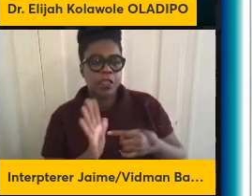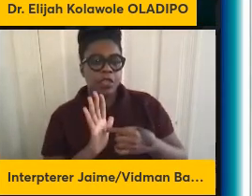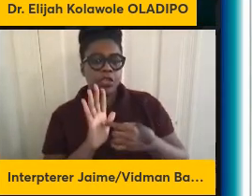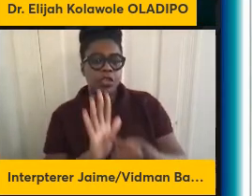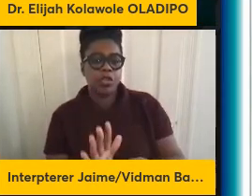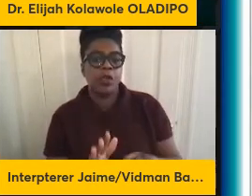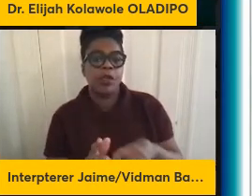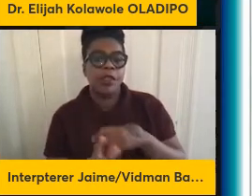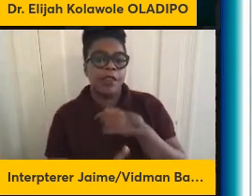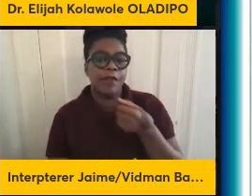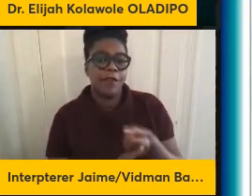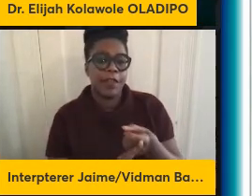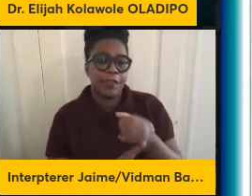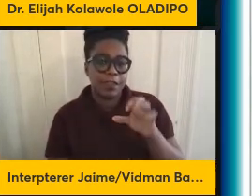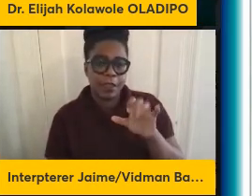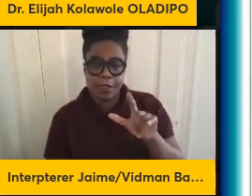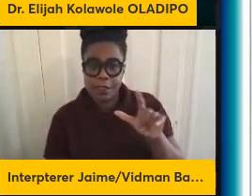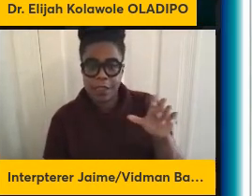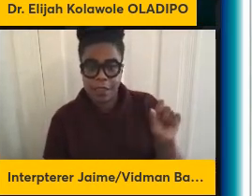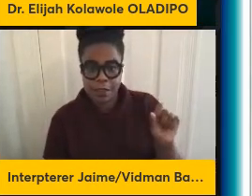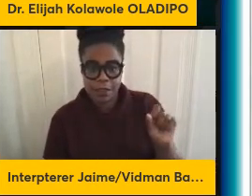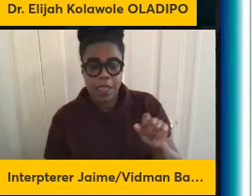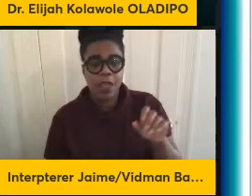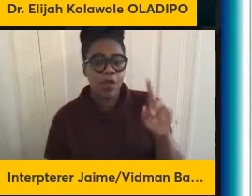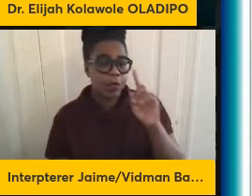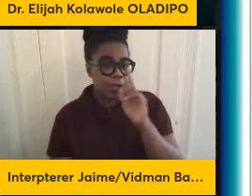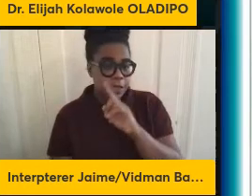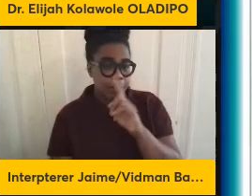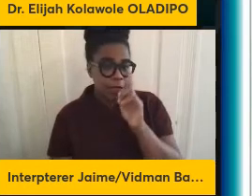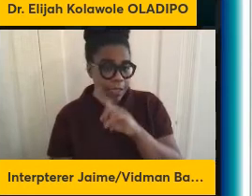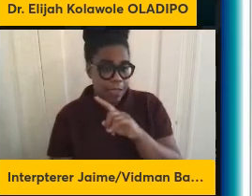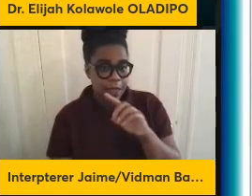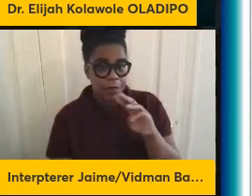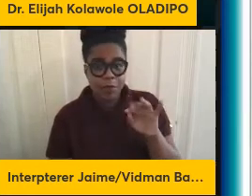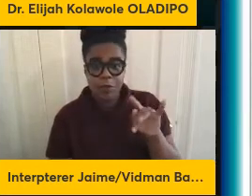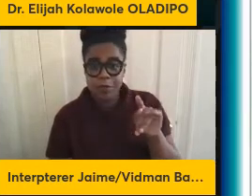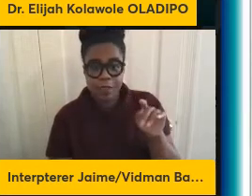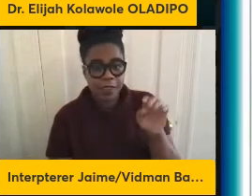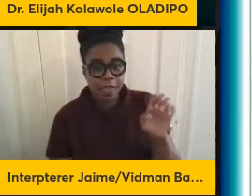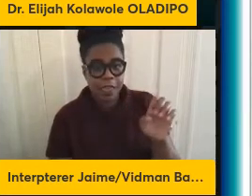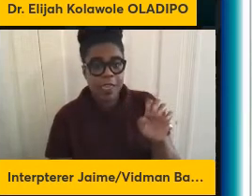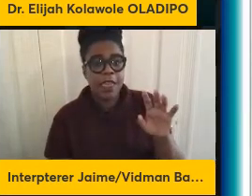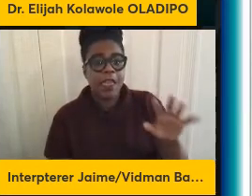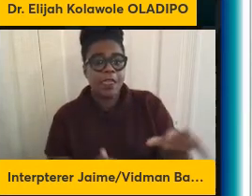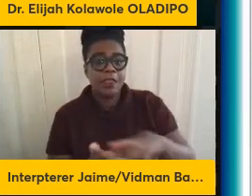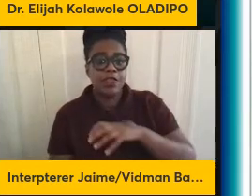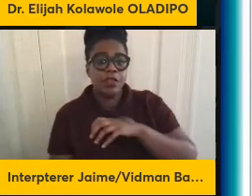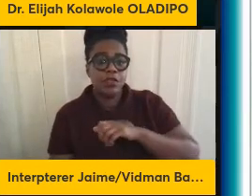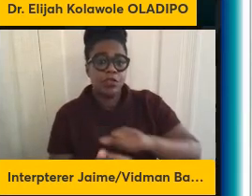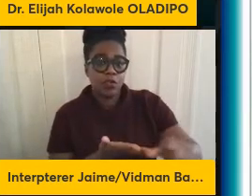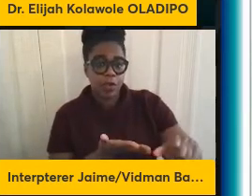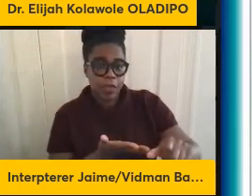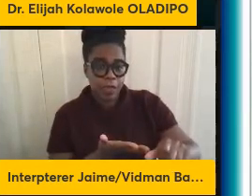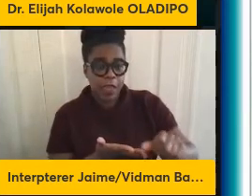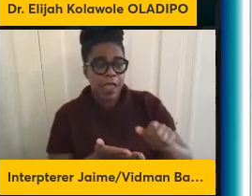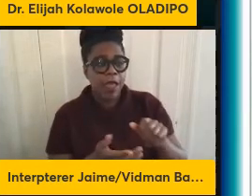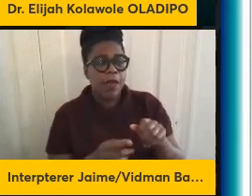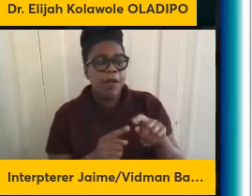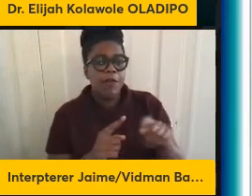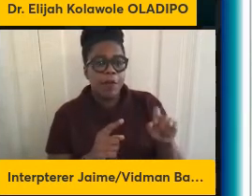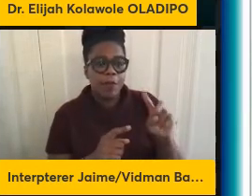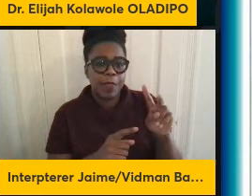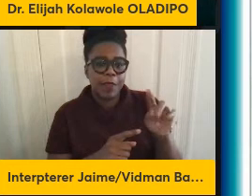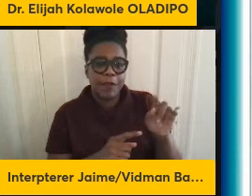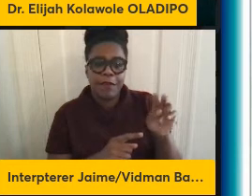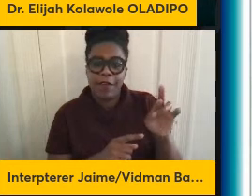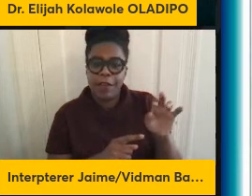cells, the helper cells, which is cell-mediated immunity, and the cytotoxic cell destroyed the cell infected by virus, and we have the infectious